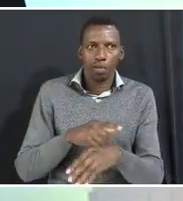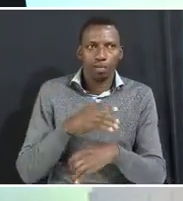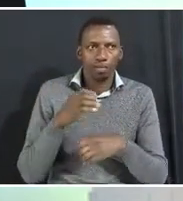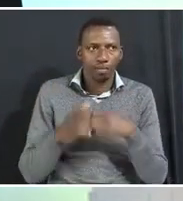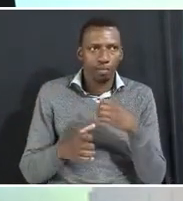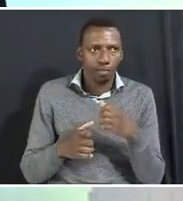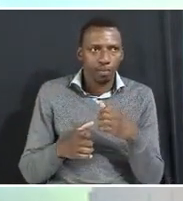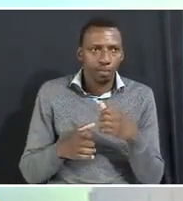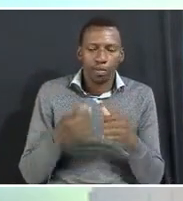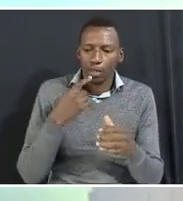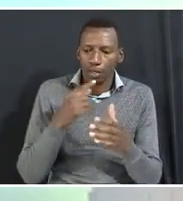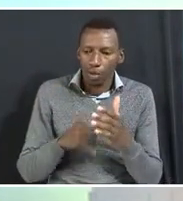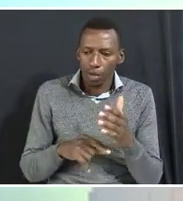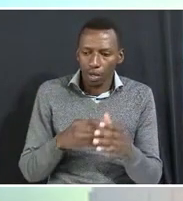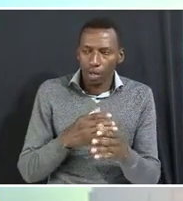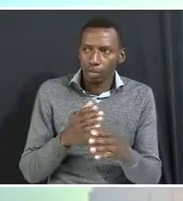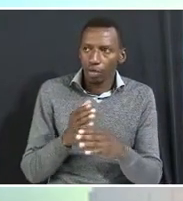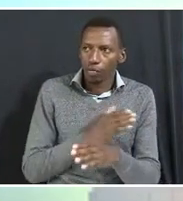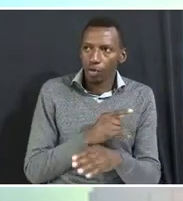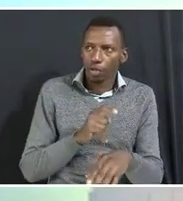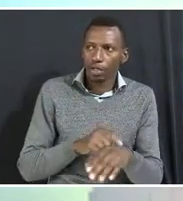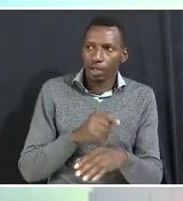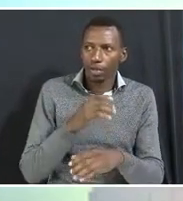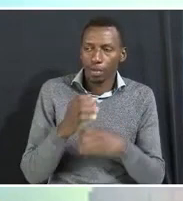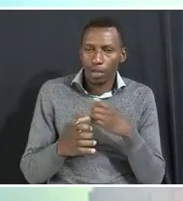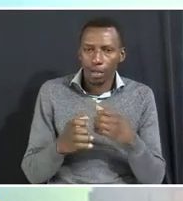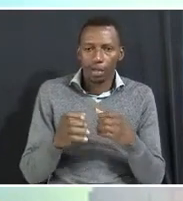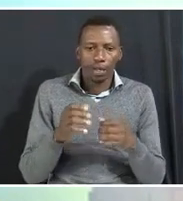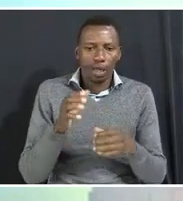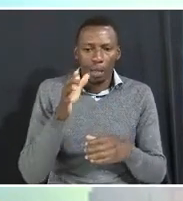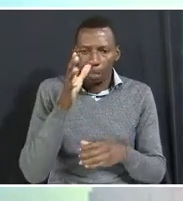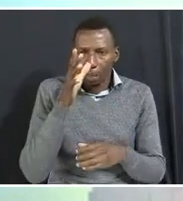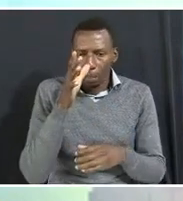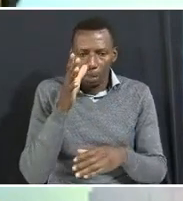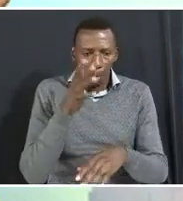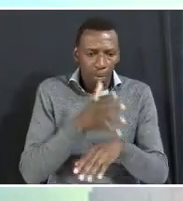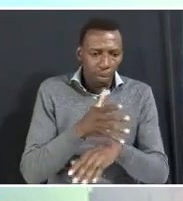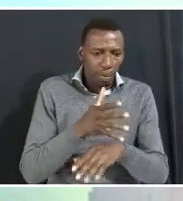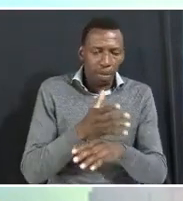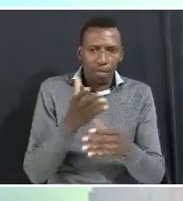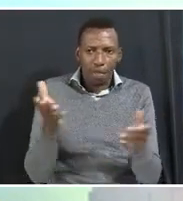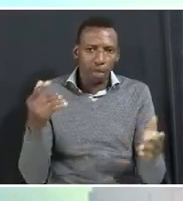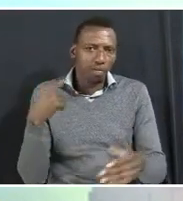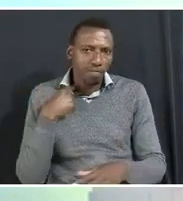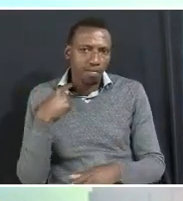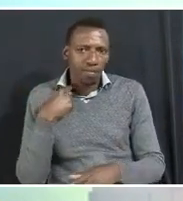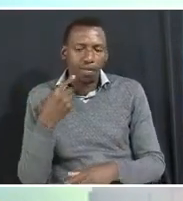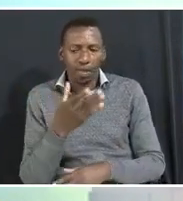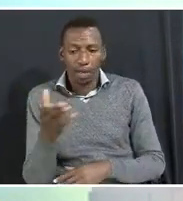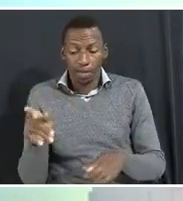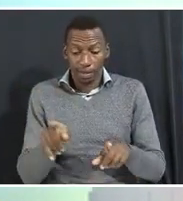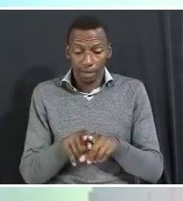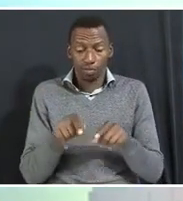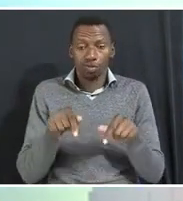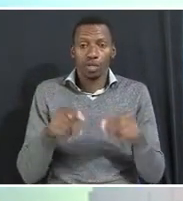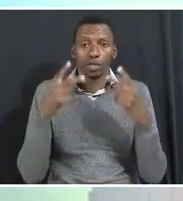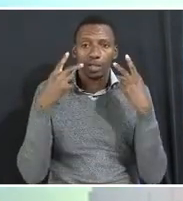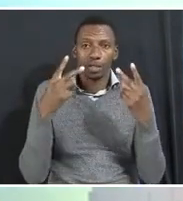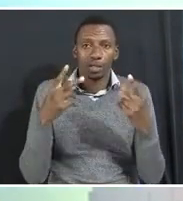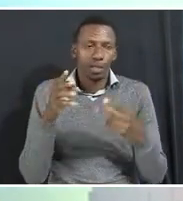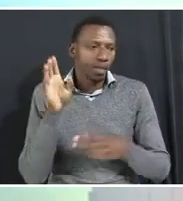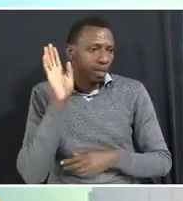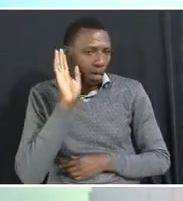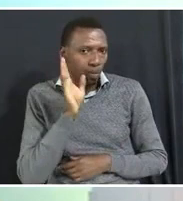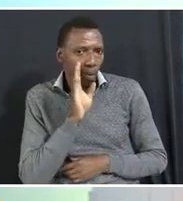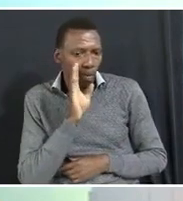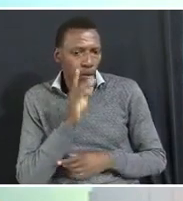the end of time, there will be deceptions such like we are seeing today. There will be rumors of